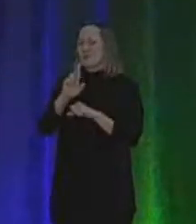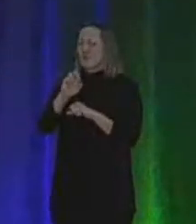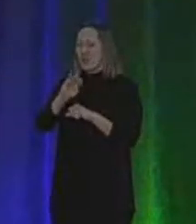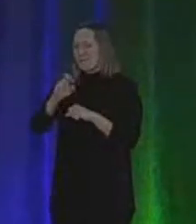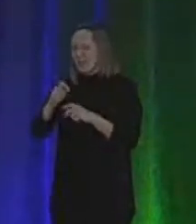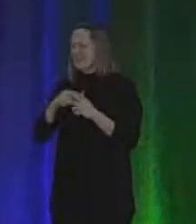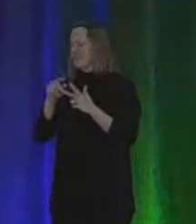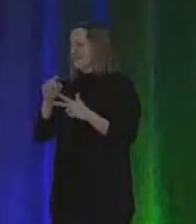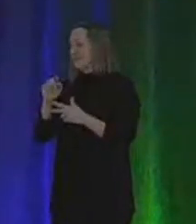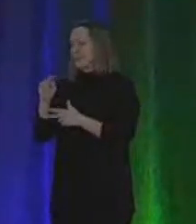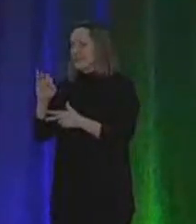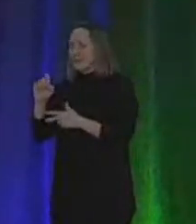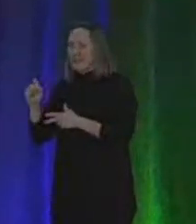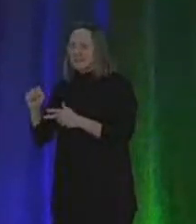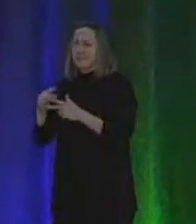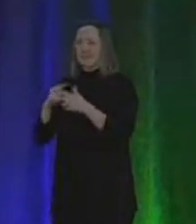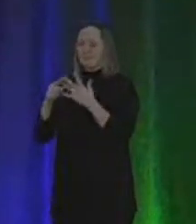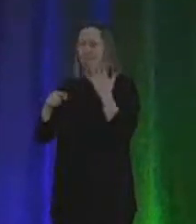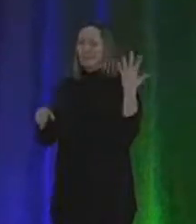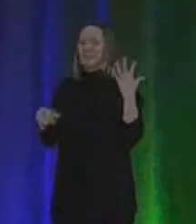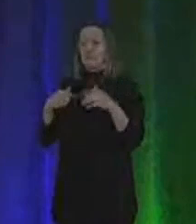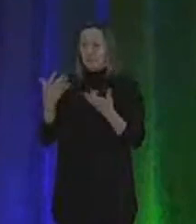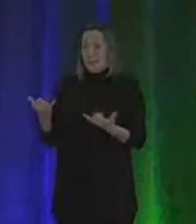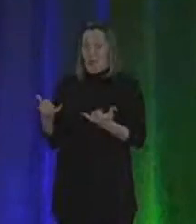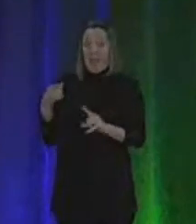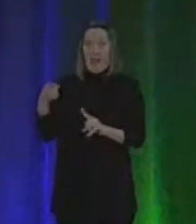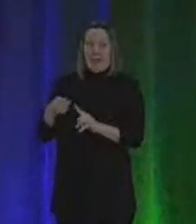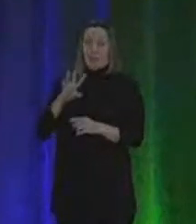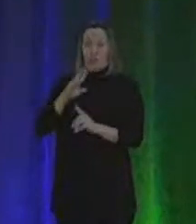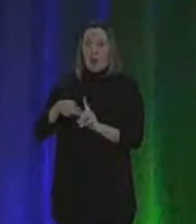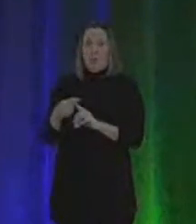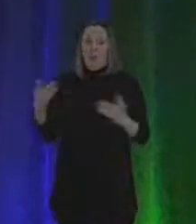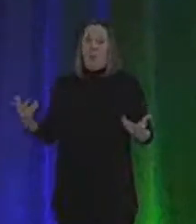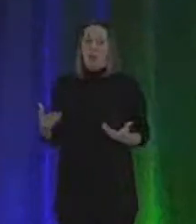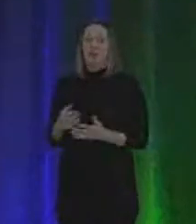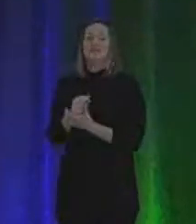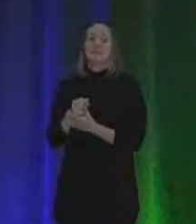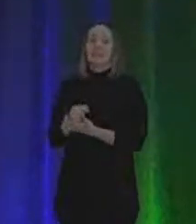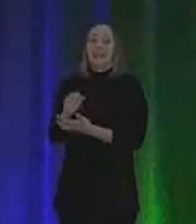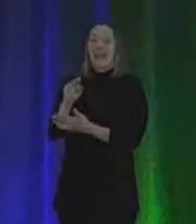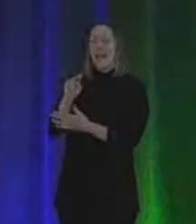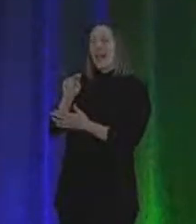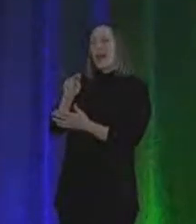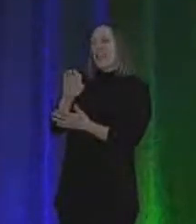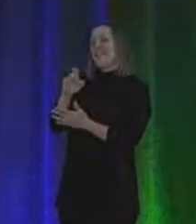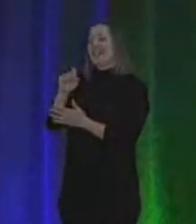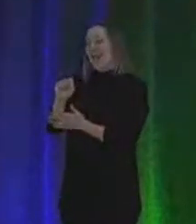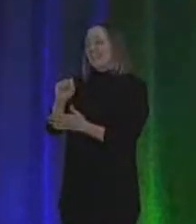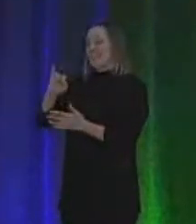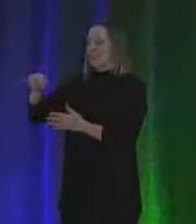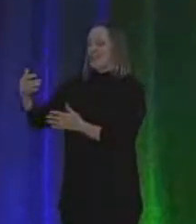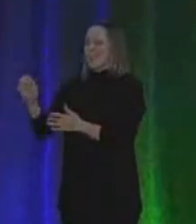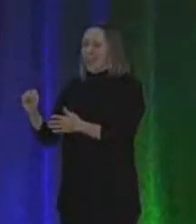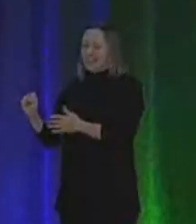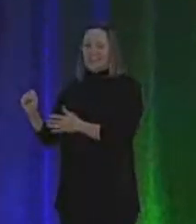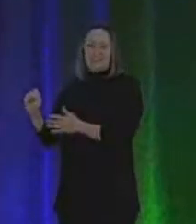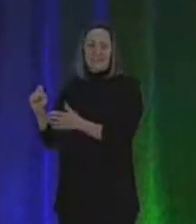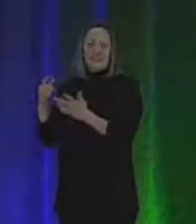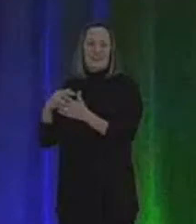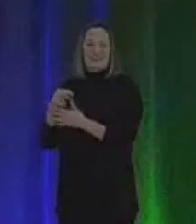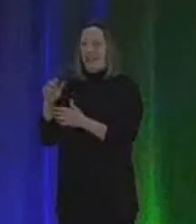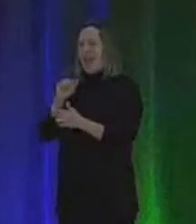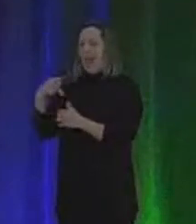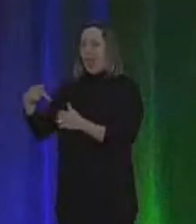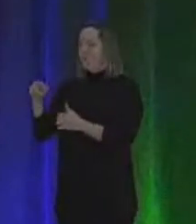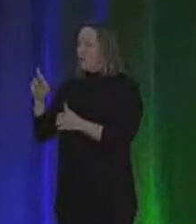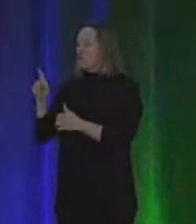SvelteKit and Next.js. But what I'm here to talk about today is actually the Next.js app router, starting with the motivation of